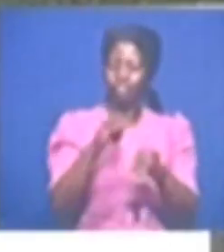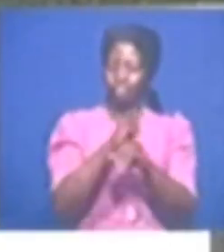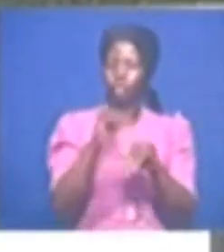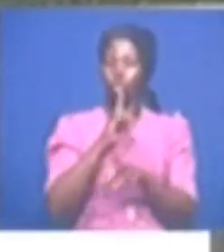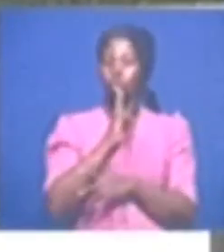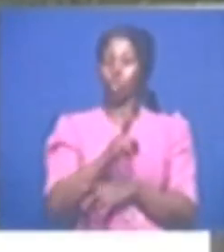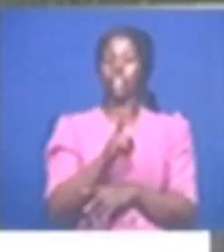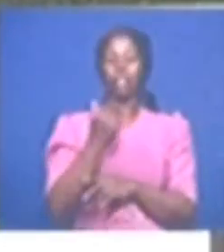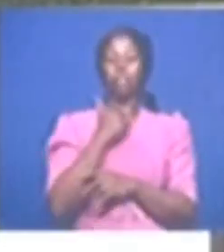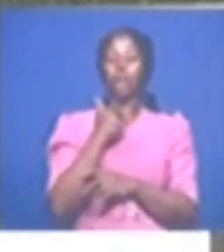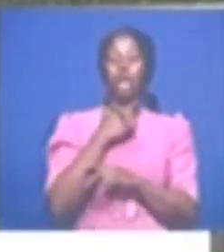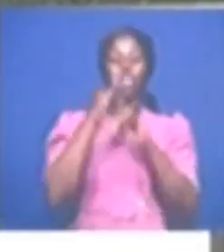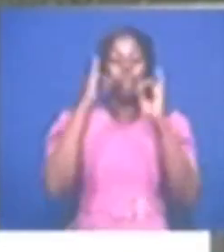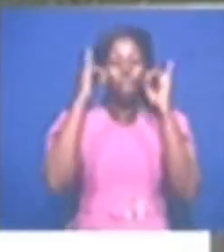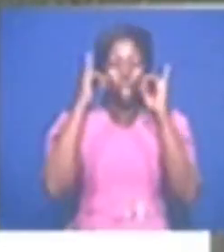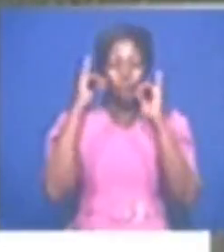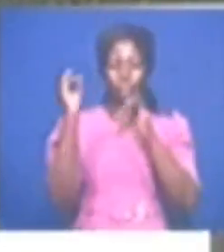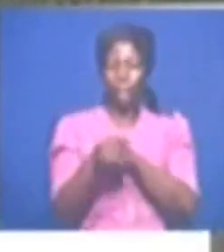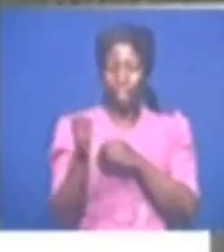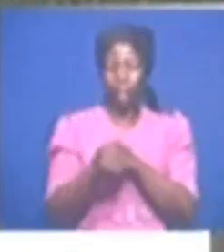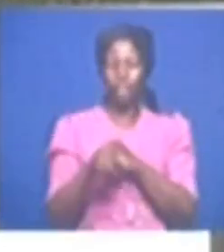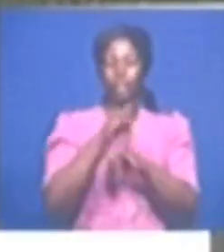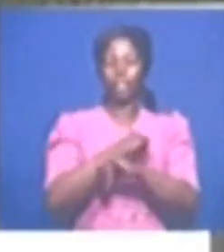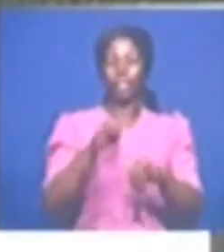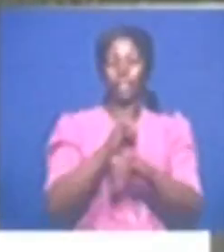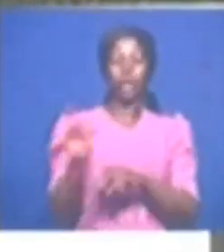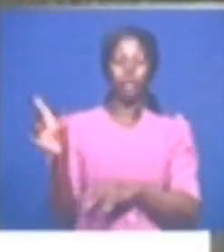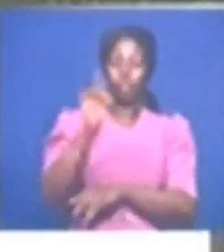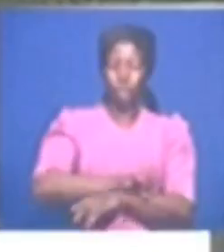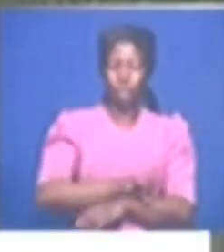help inculcate the habit. Juni Karisa has the report.